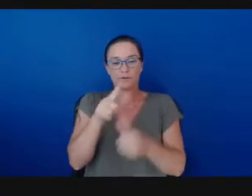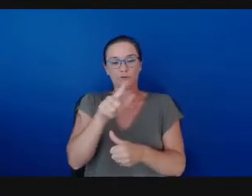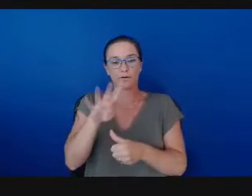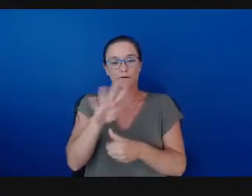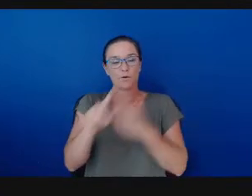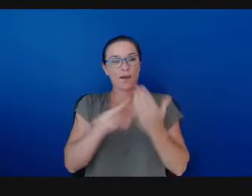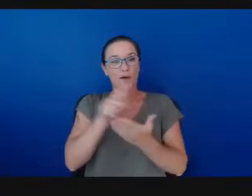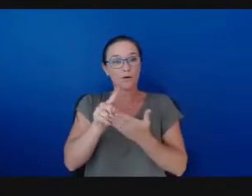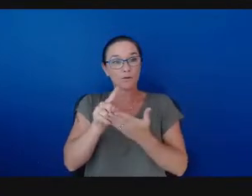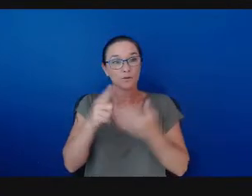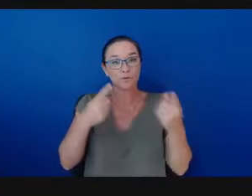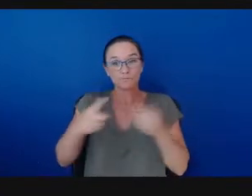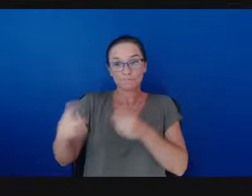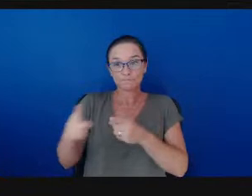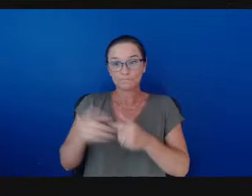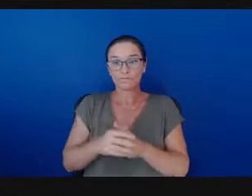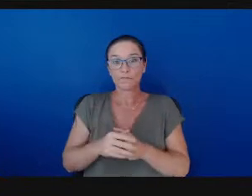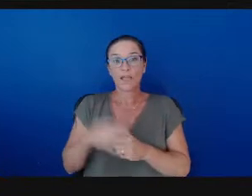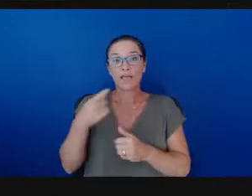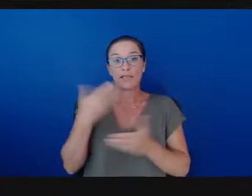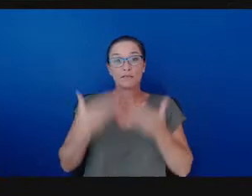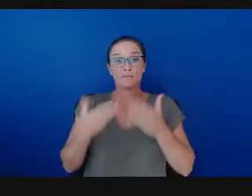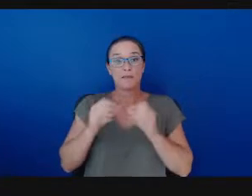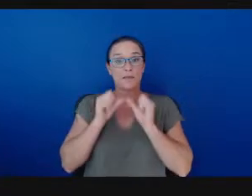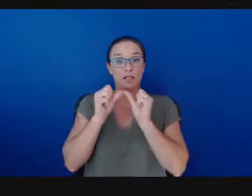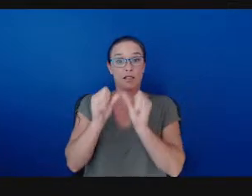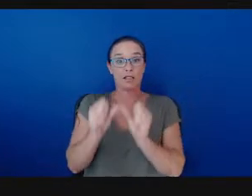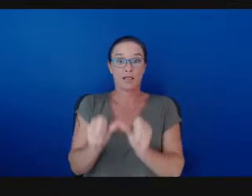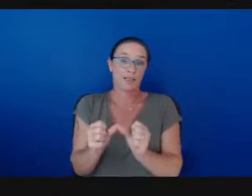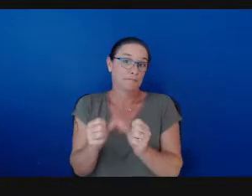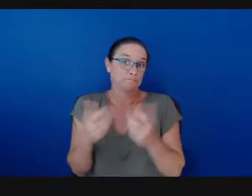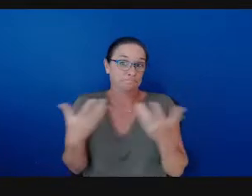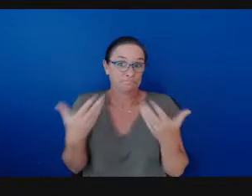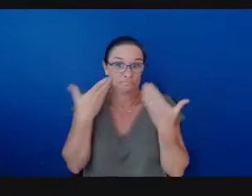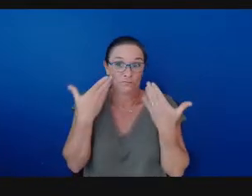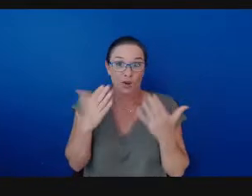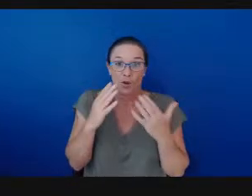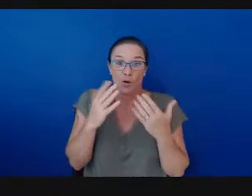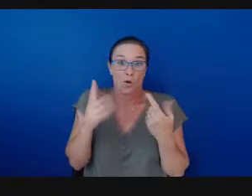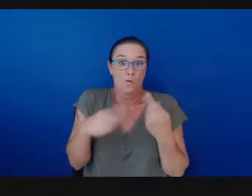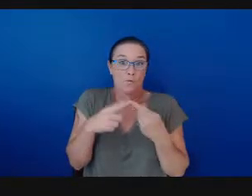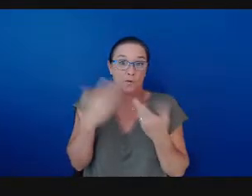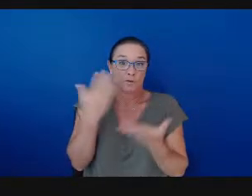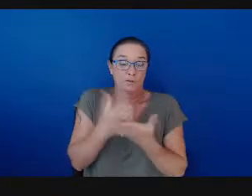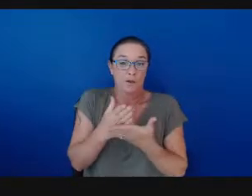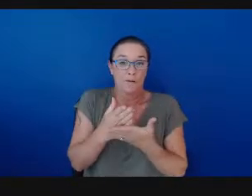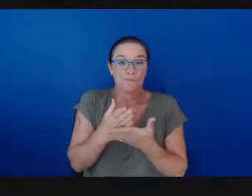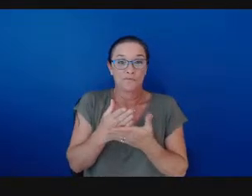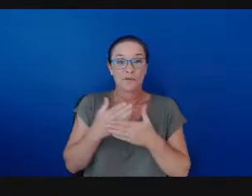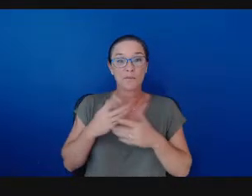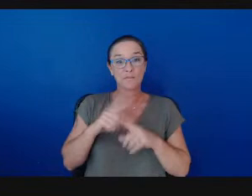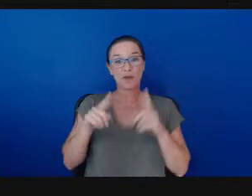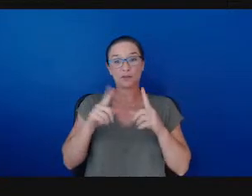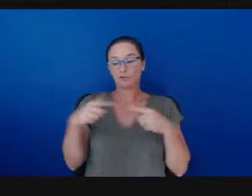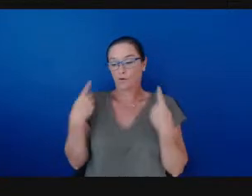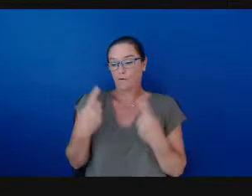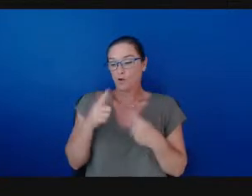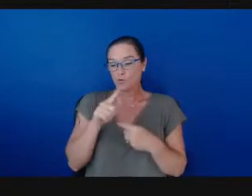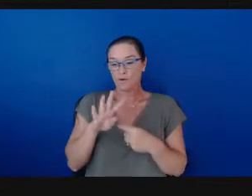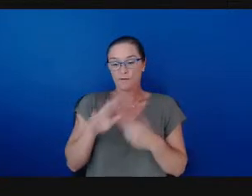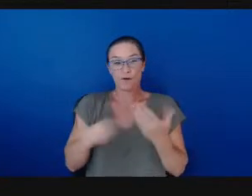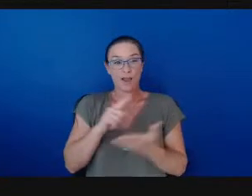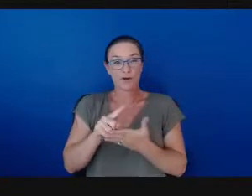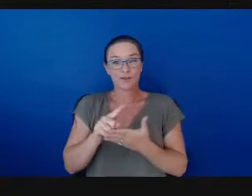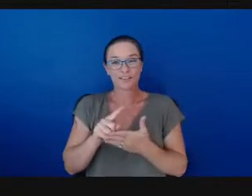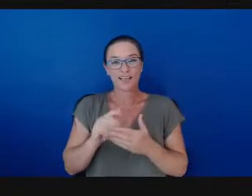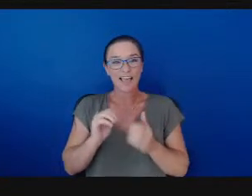where we are. The eruption may go on for who knows how long, and we'll keep going as time goes on here. But today, just the first 24 hours. Right. How has that been for you, this